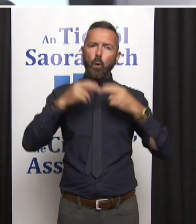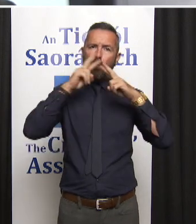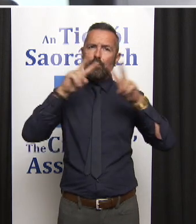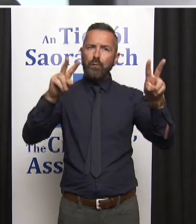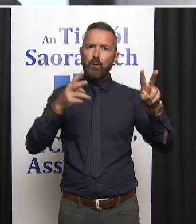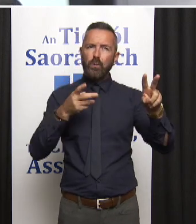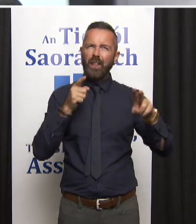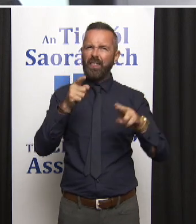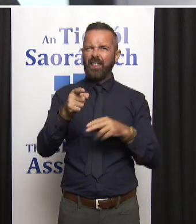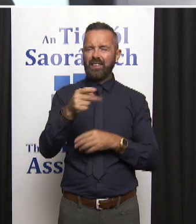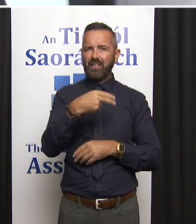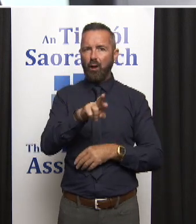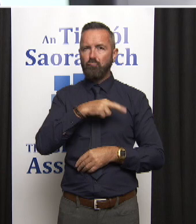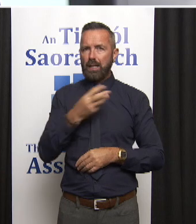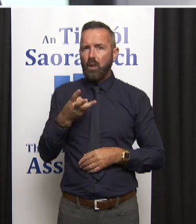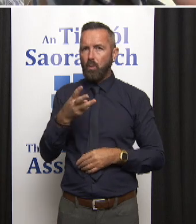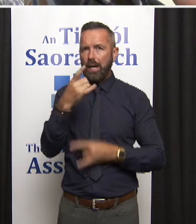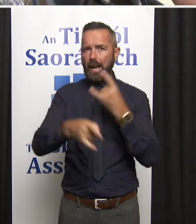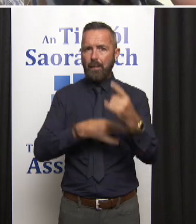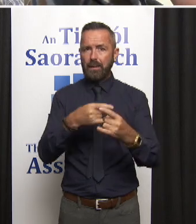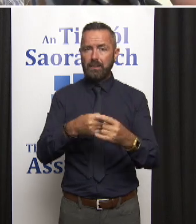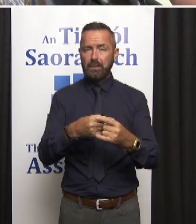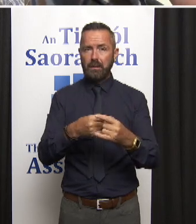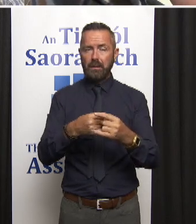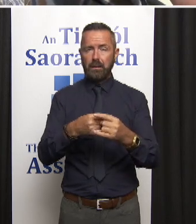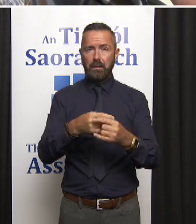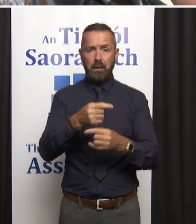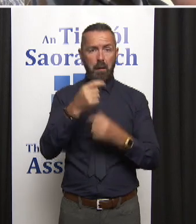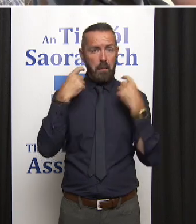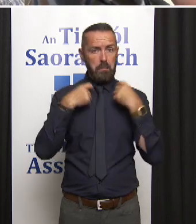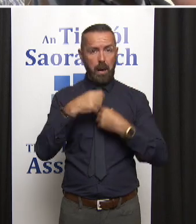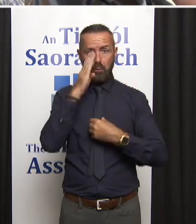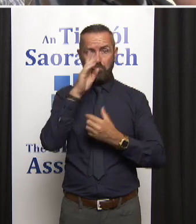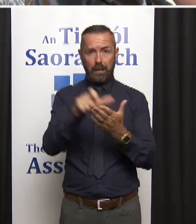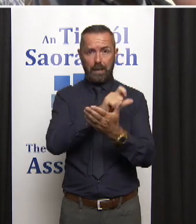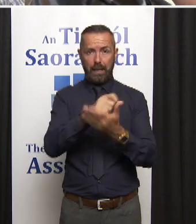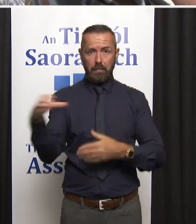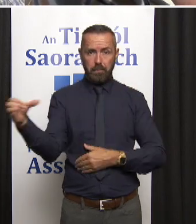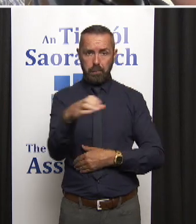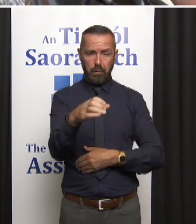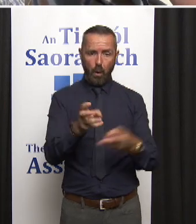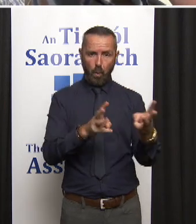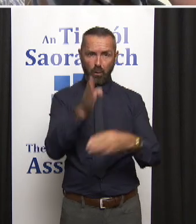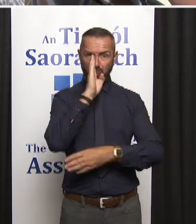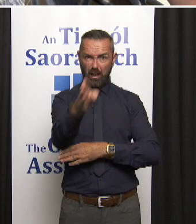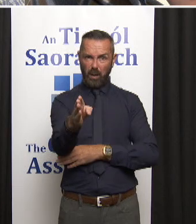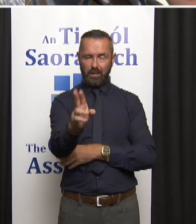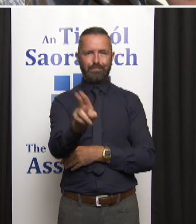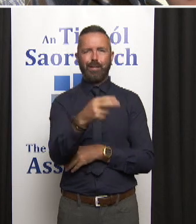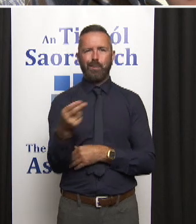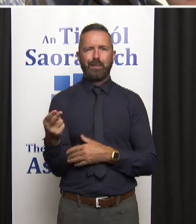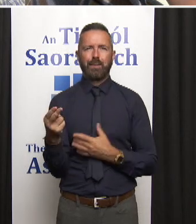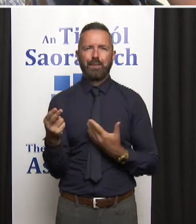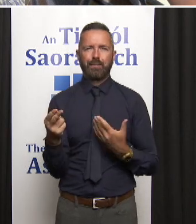quite a misleading understanding. A directly elected mayor and possibly a city and county-wide